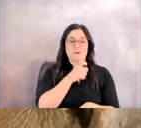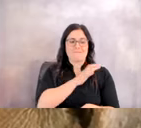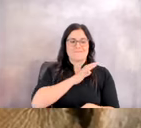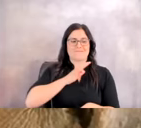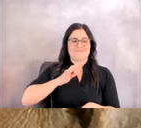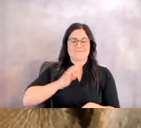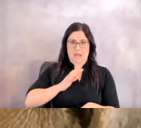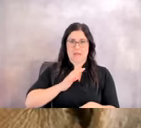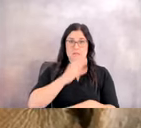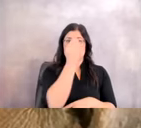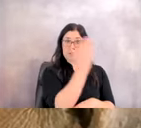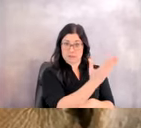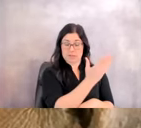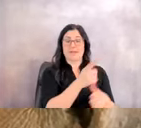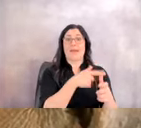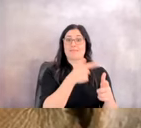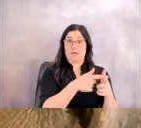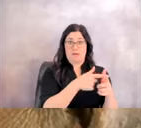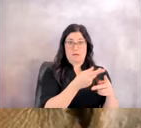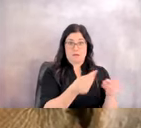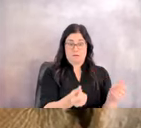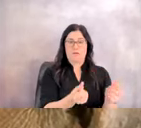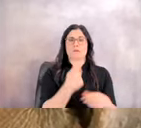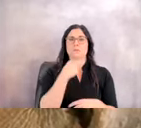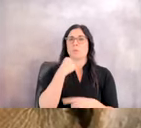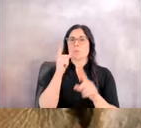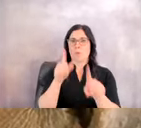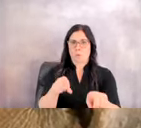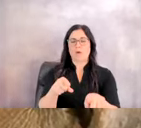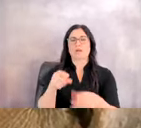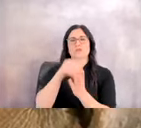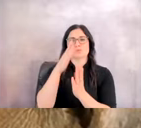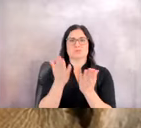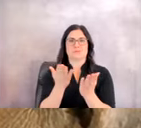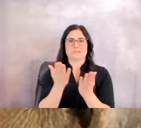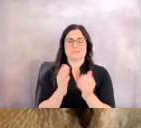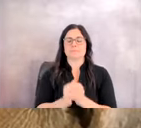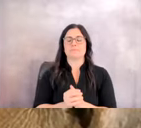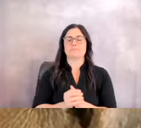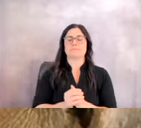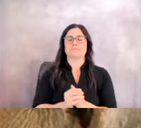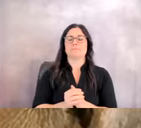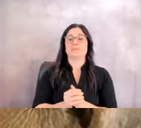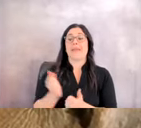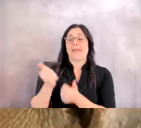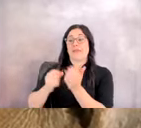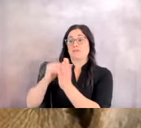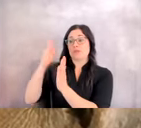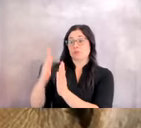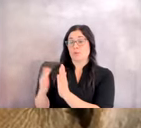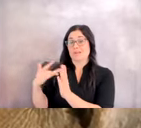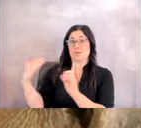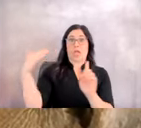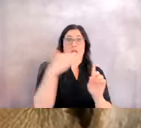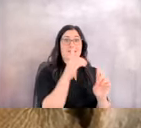to student services. Now, as a courtesy, and because every student will go straight to the dean,